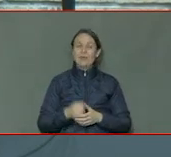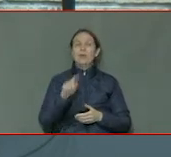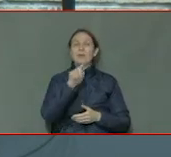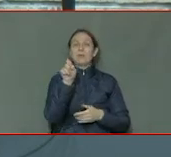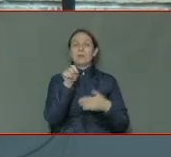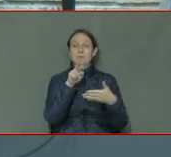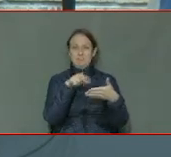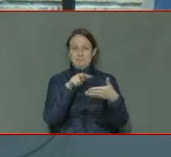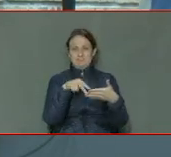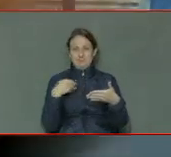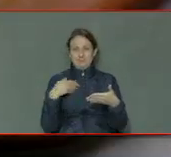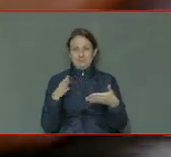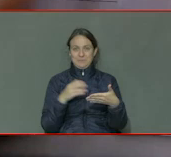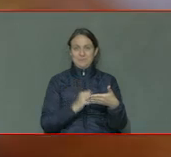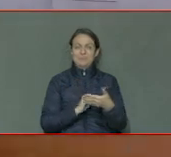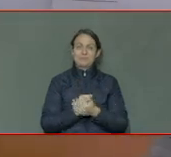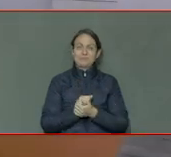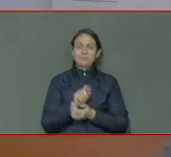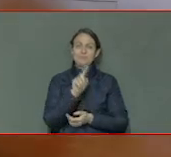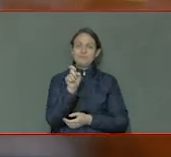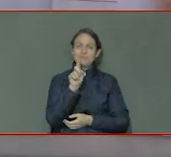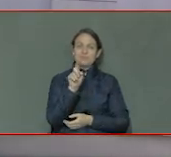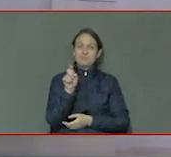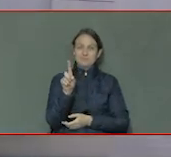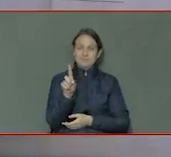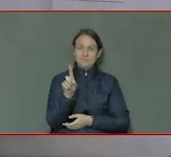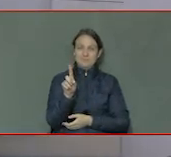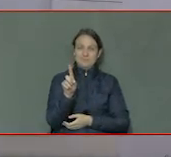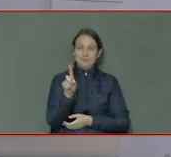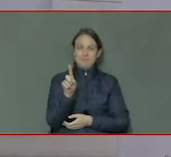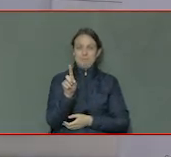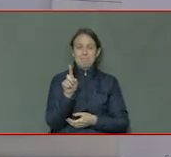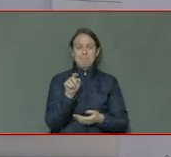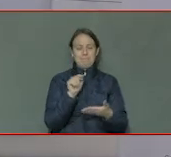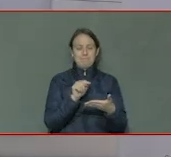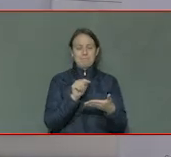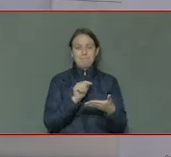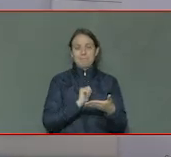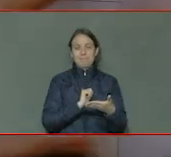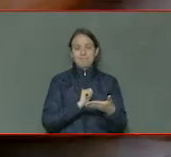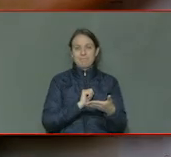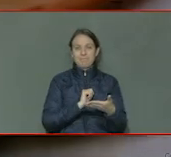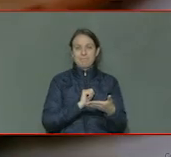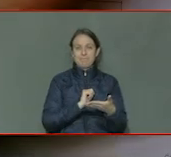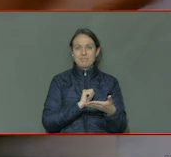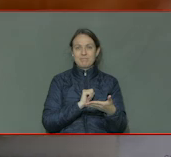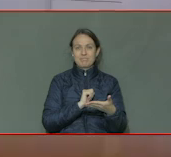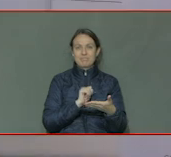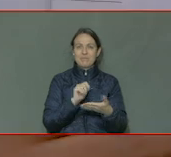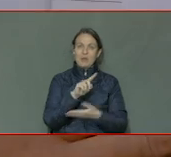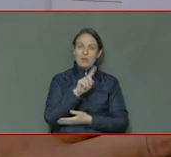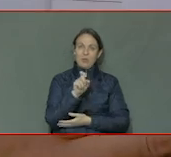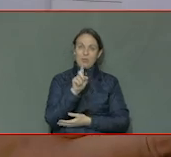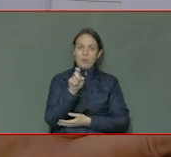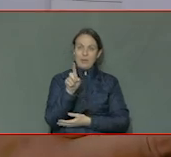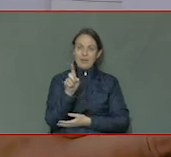questions. When I look at question 1.1, so if I look at my multiple choice, if I see